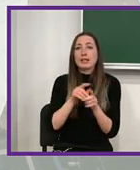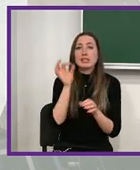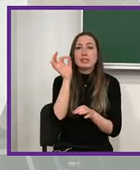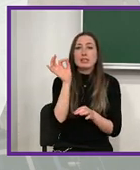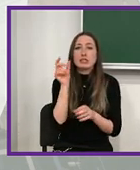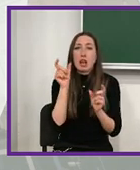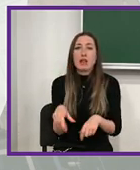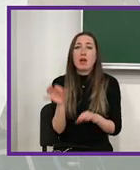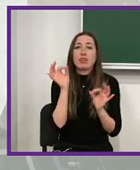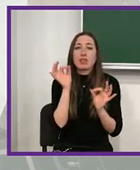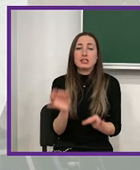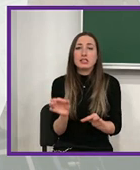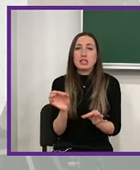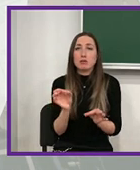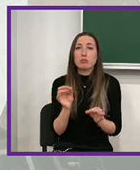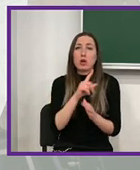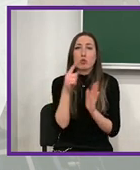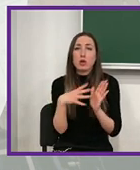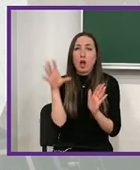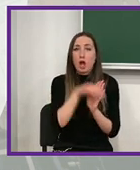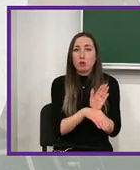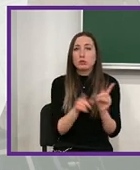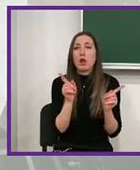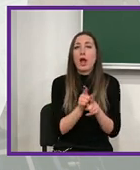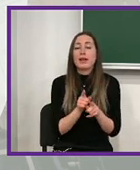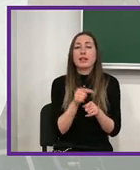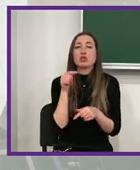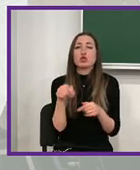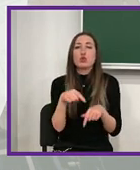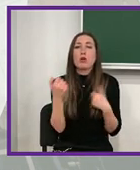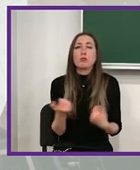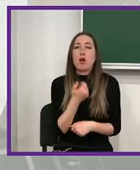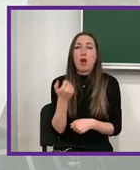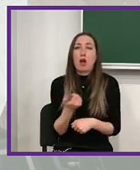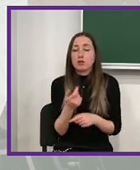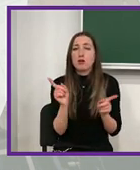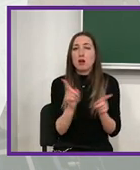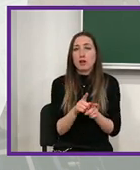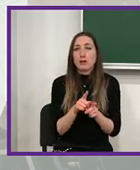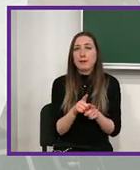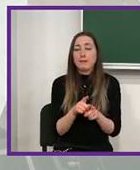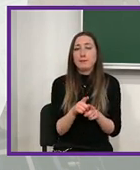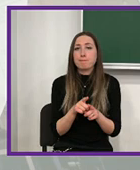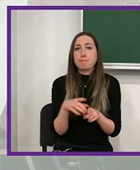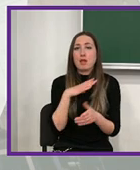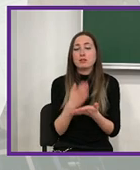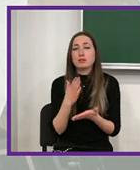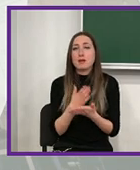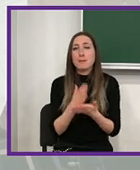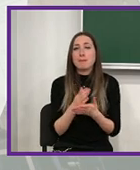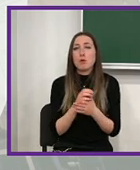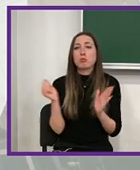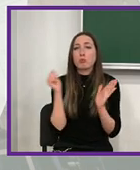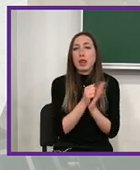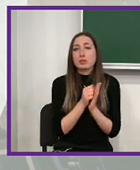on three modern slavery acts, in fact, this year, published a modern slavery statement. And this is also a requirement for us under the